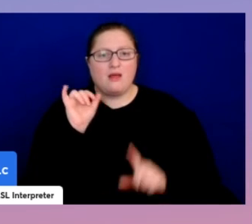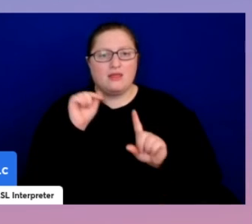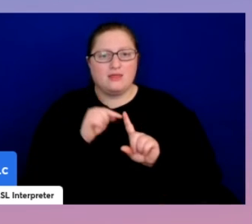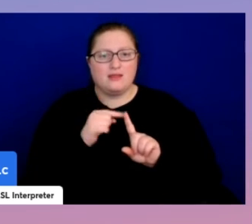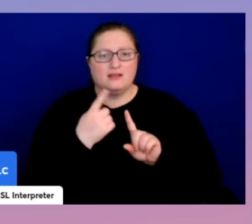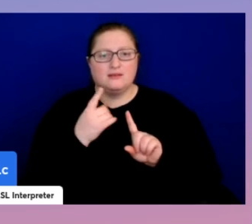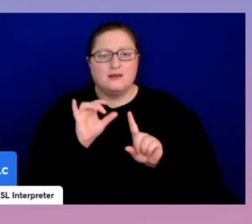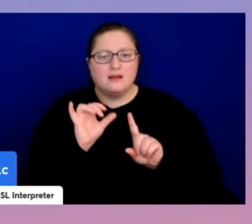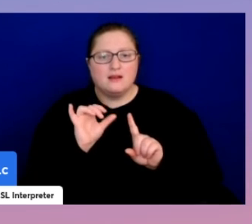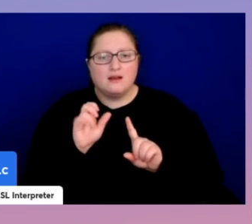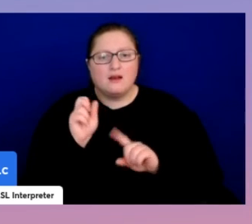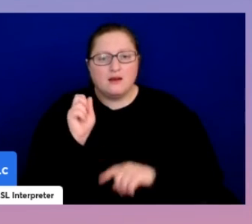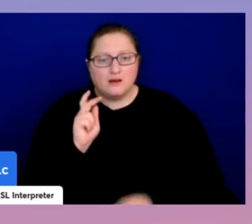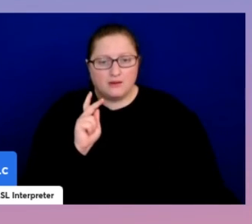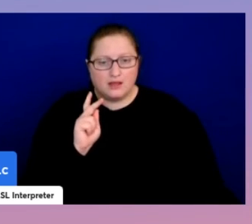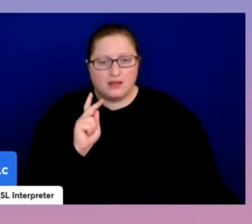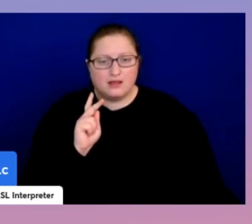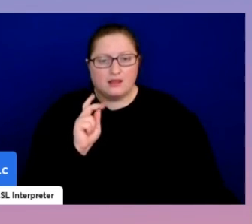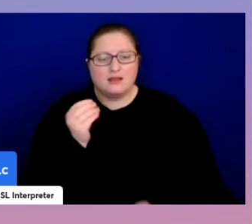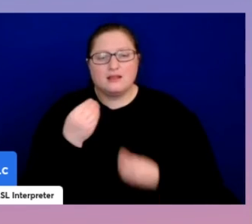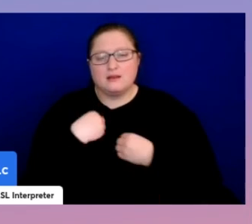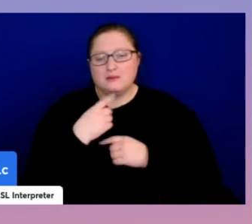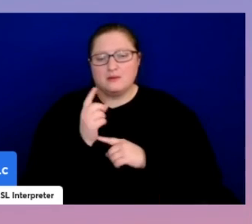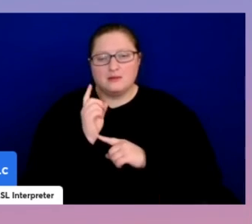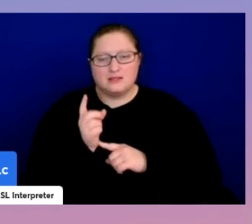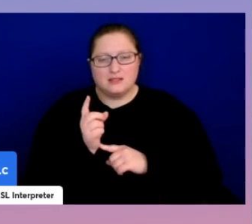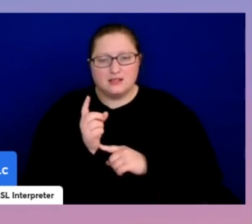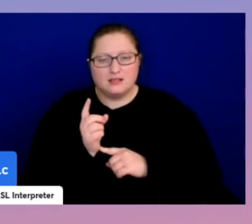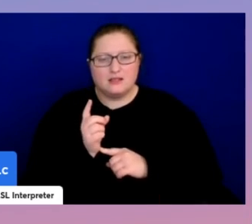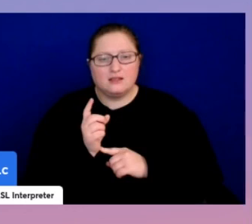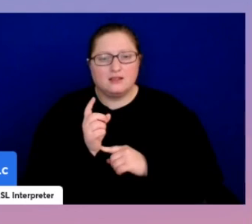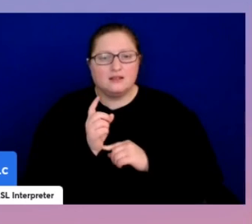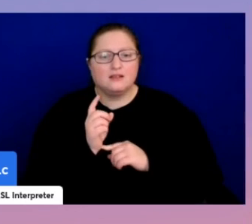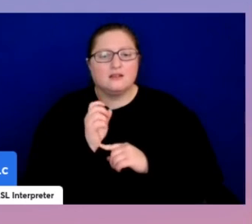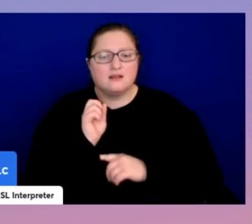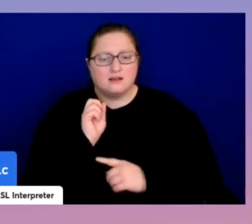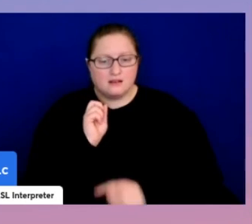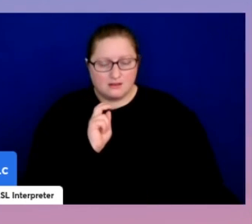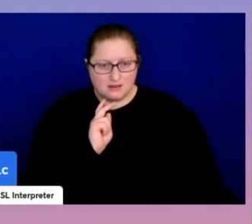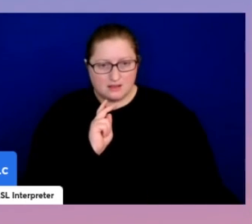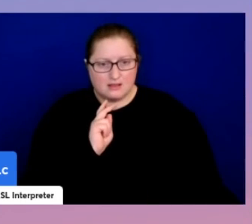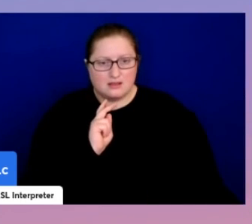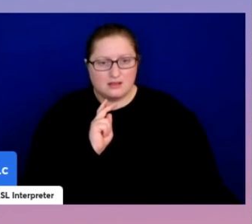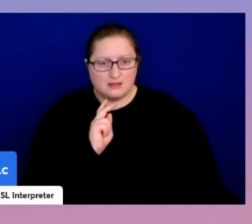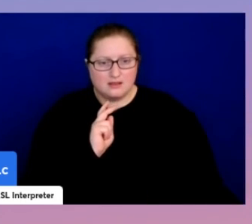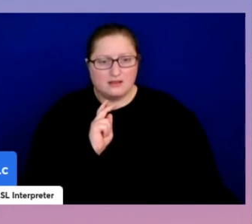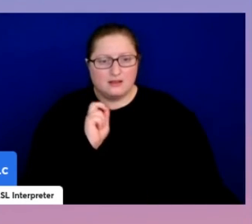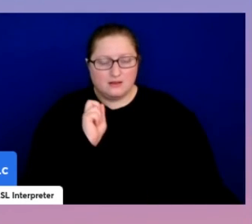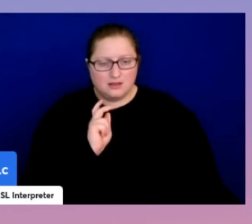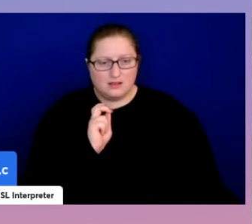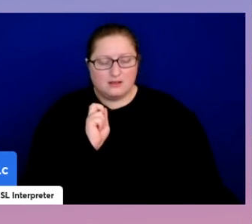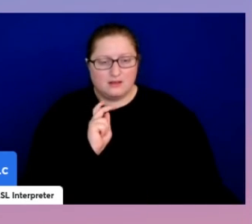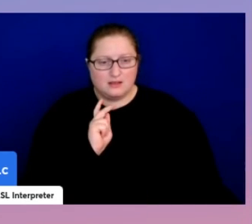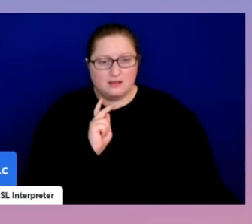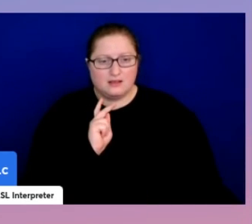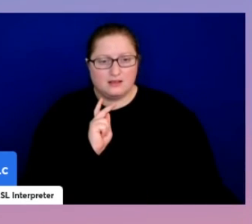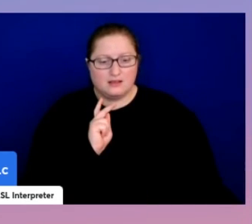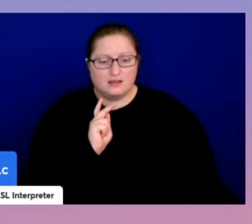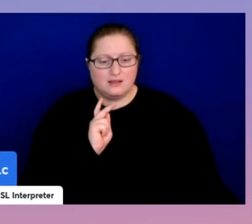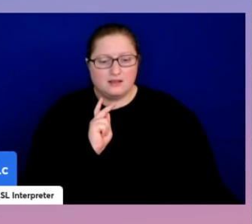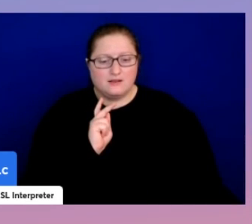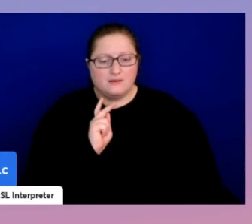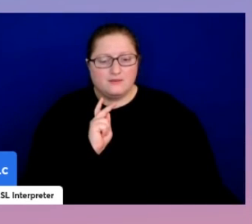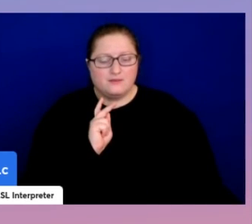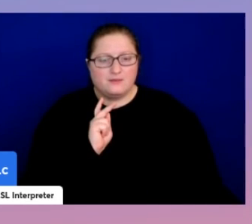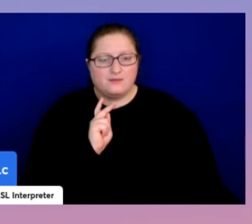yeah, and then just second forward. So just temp here. Okay, the error is